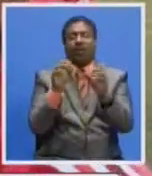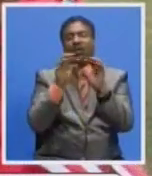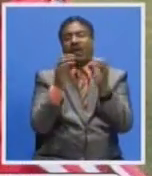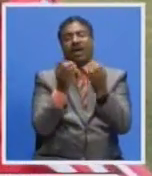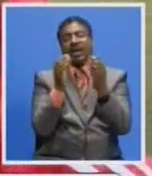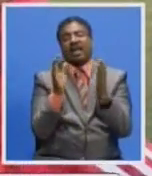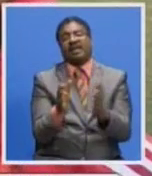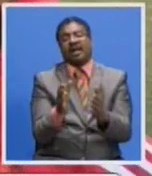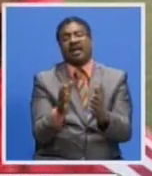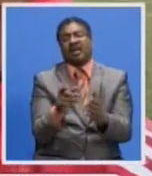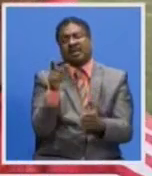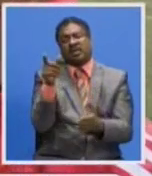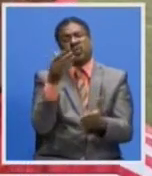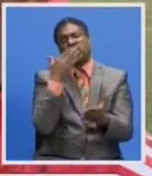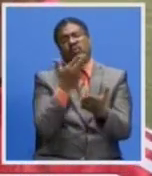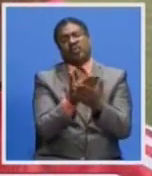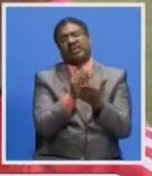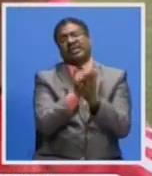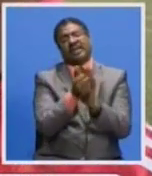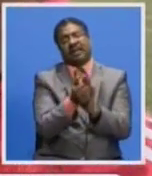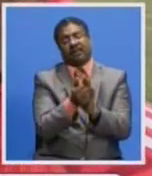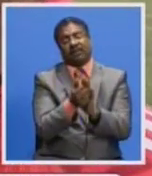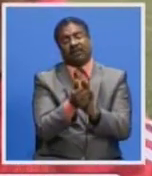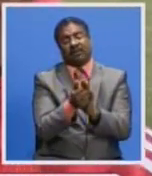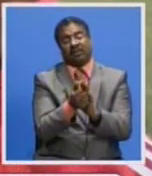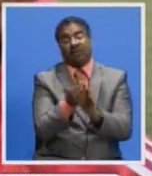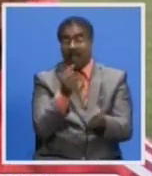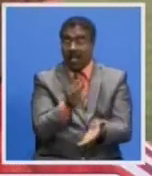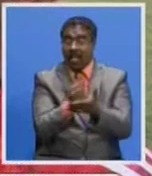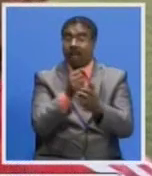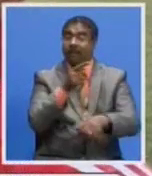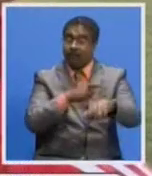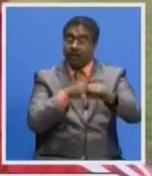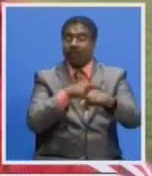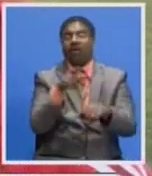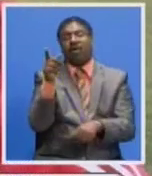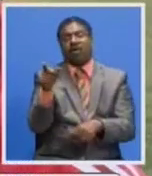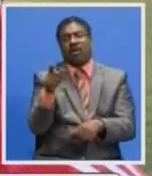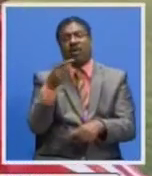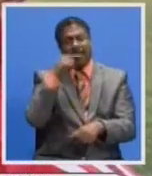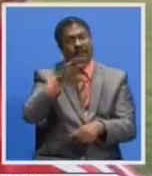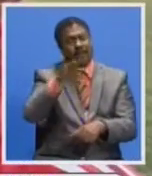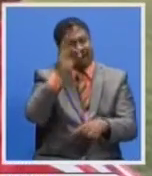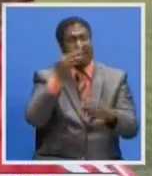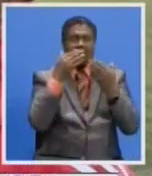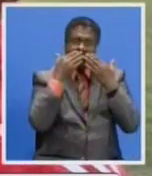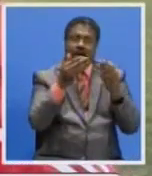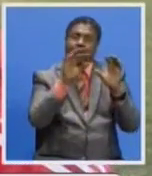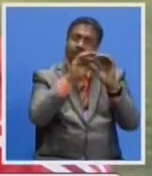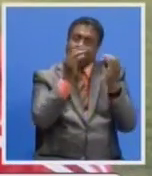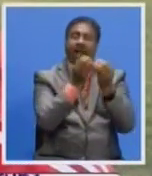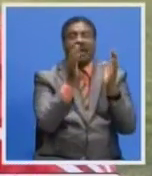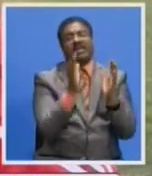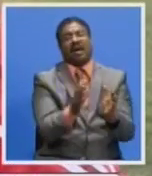this is a very good initiative. Jones Chilengi did a lot for this country football-wise. So we would like to thank the organizers that this must continue.